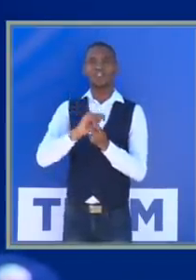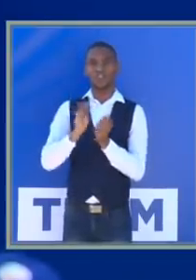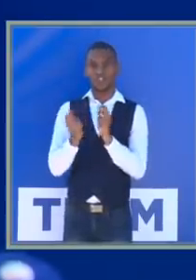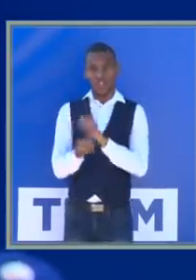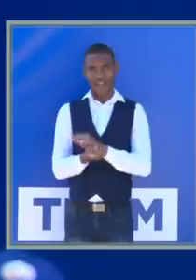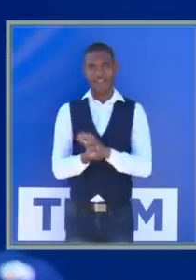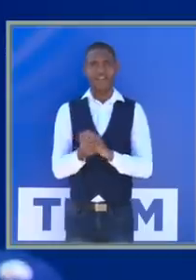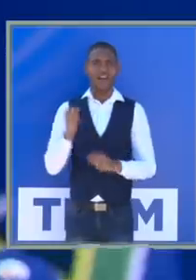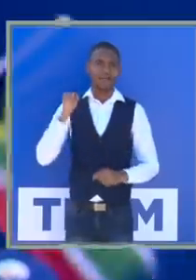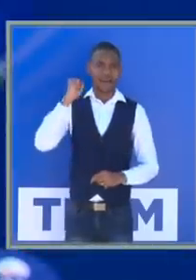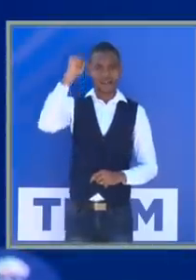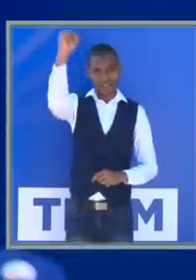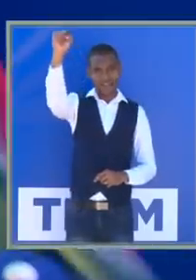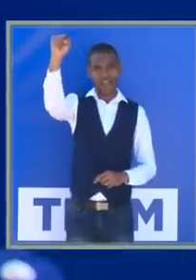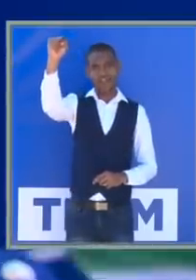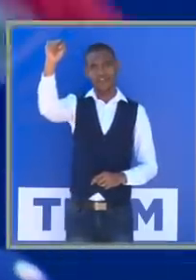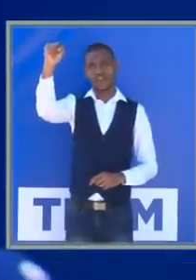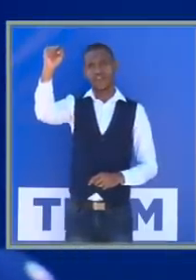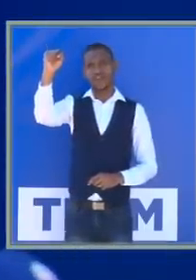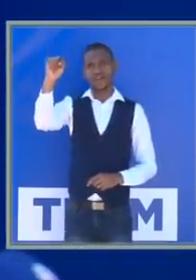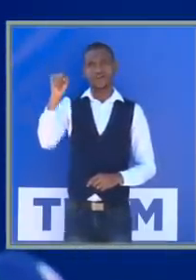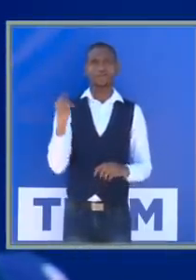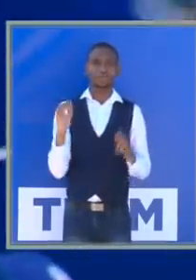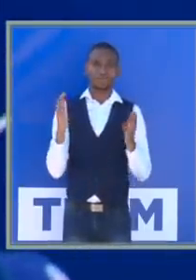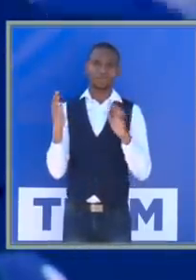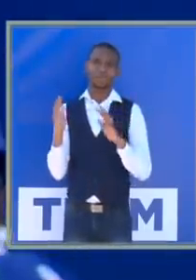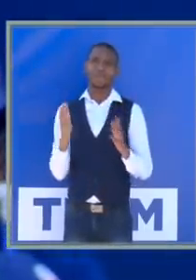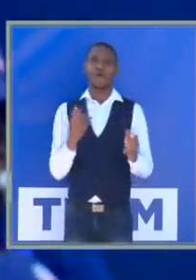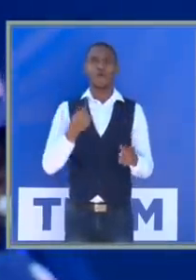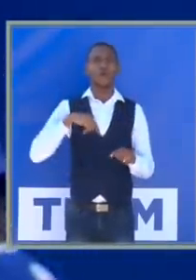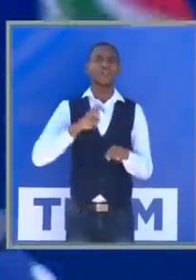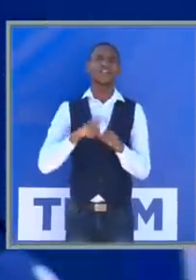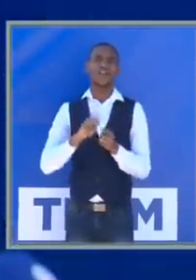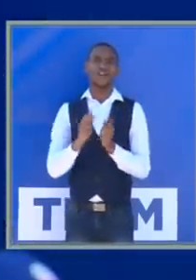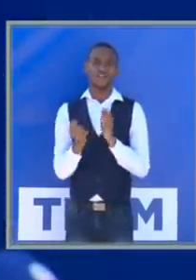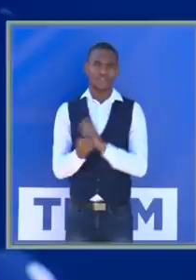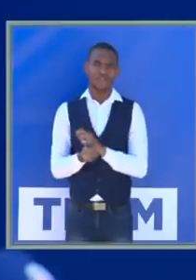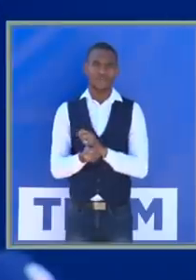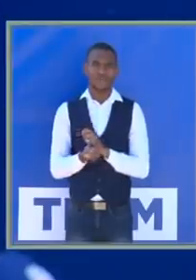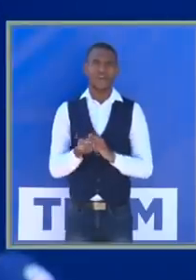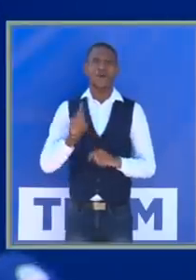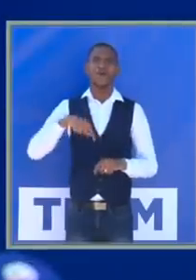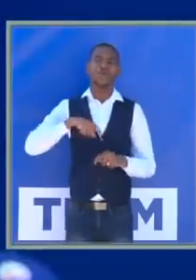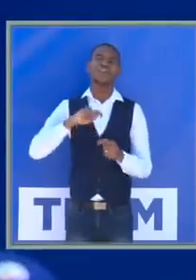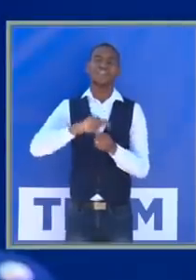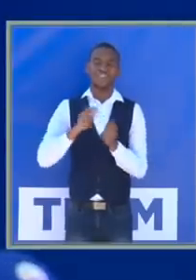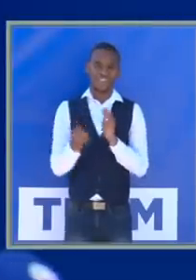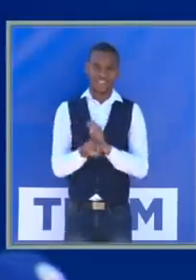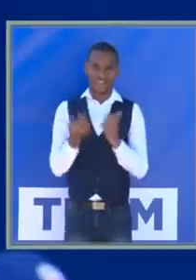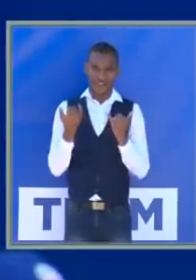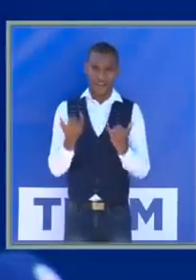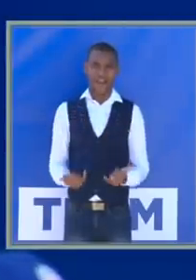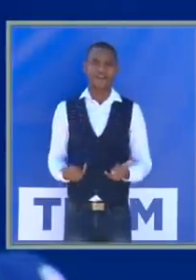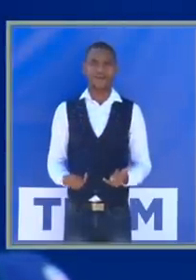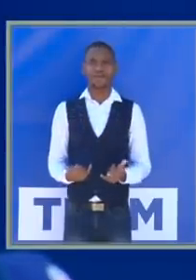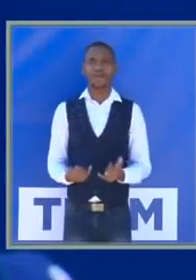change. Amandla! We need change. And we need it now.